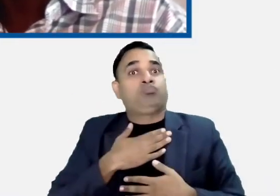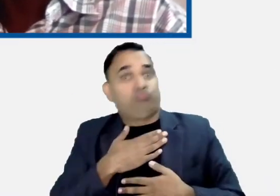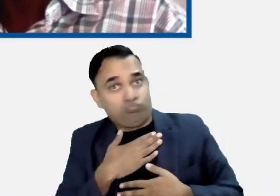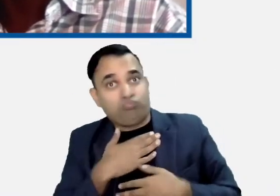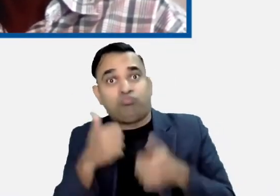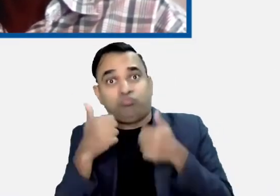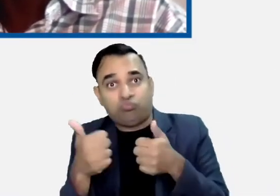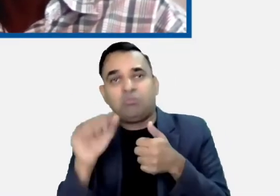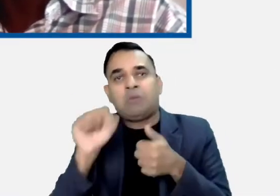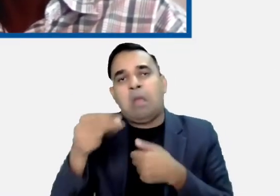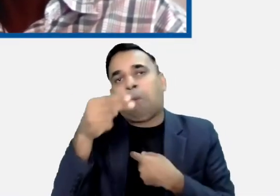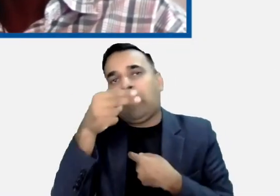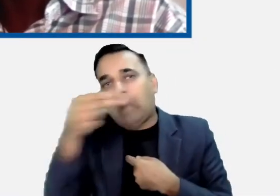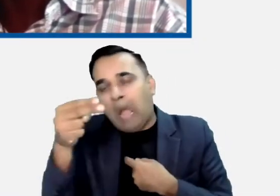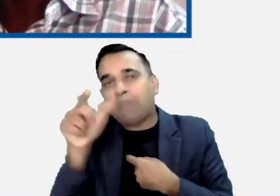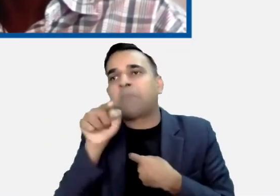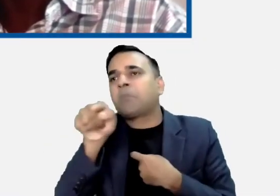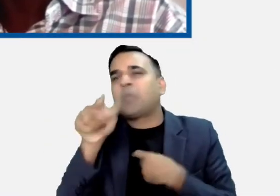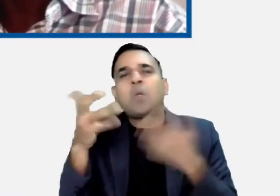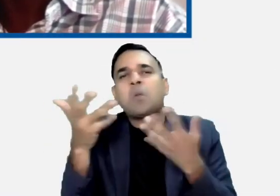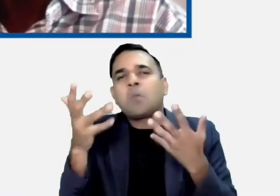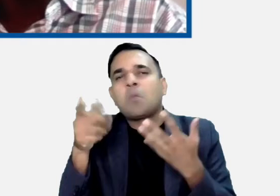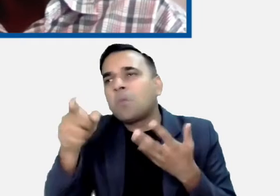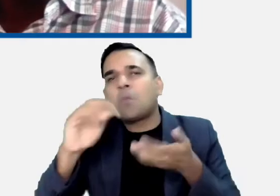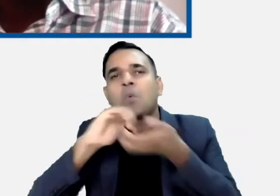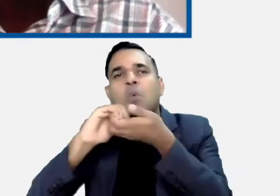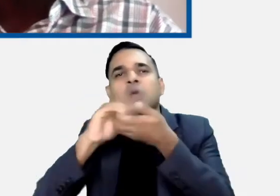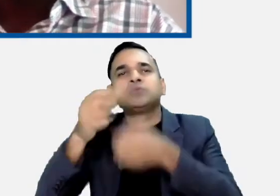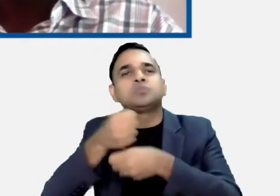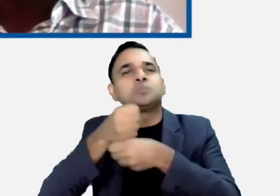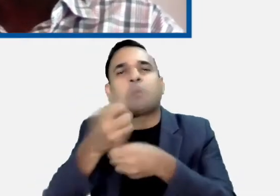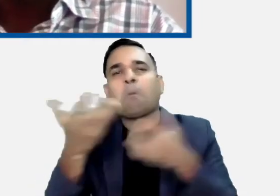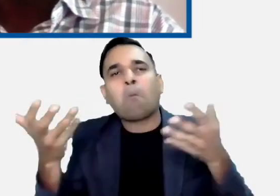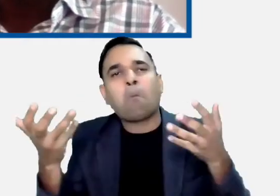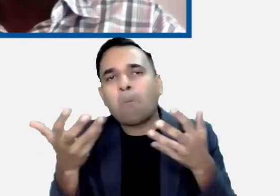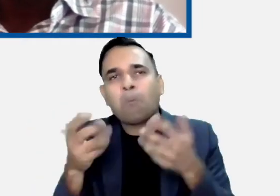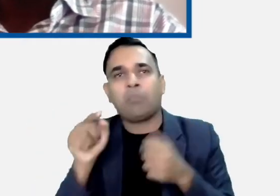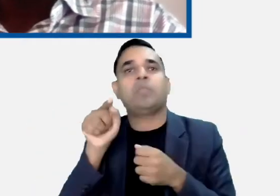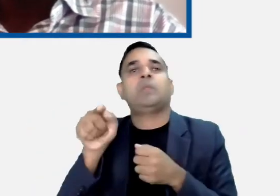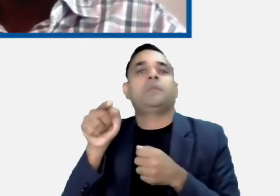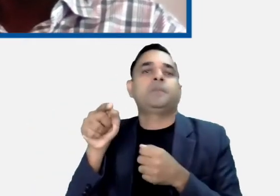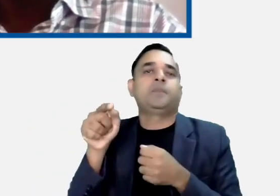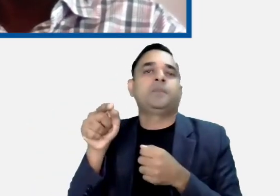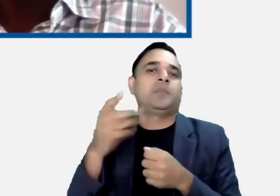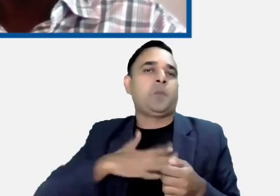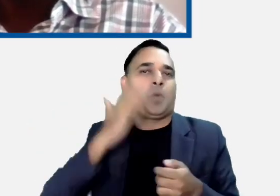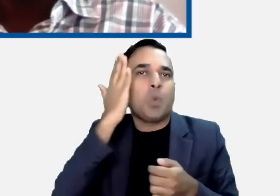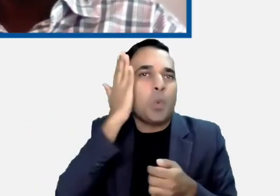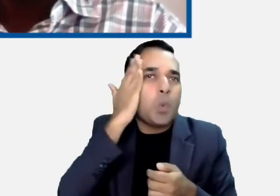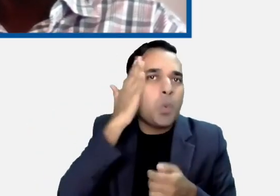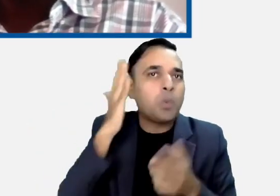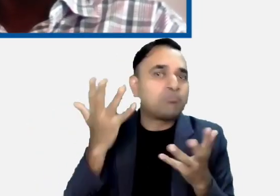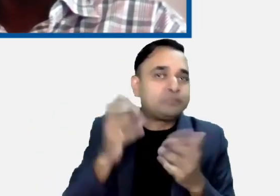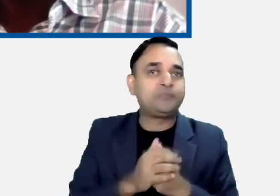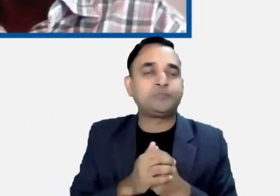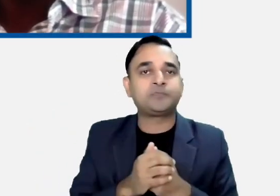now just hand over to Director Charles Awino, and I also ask for the document draft declaration to